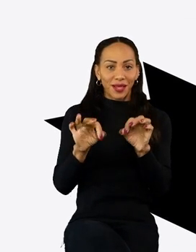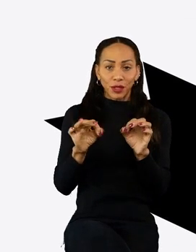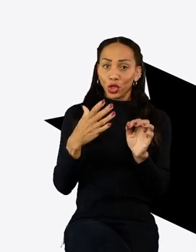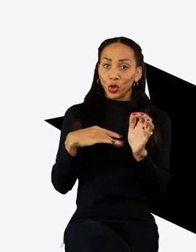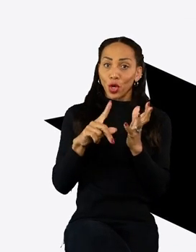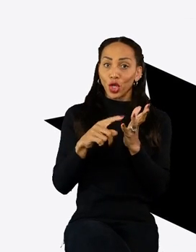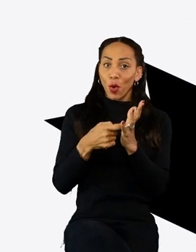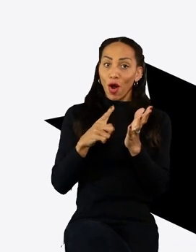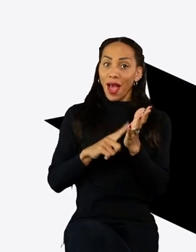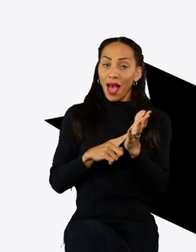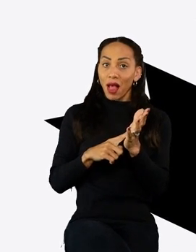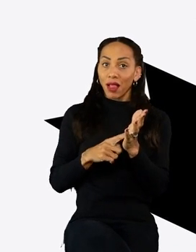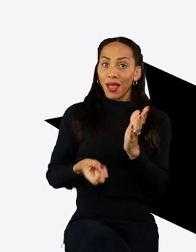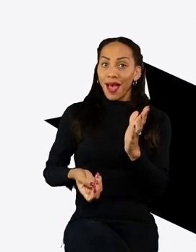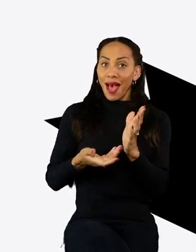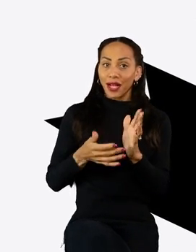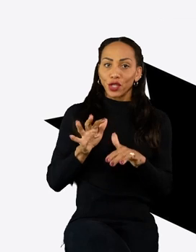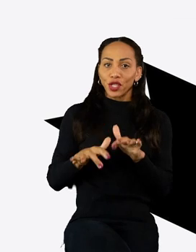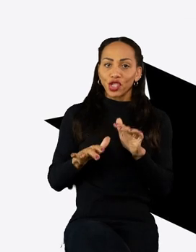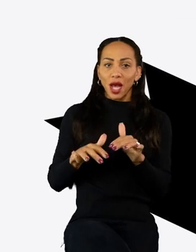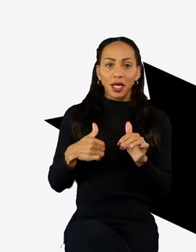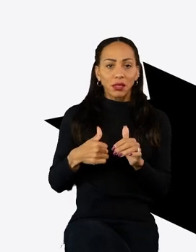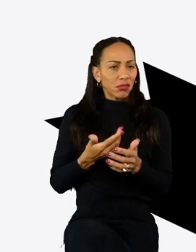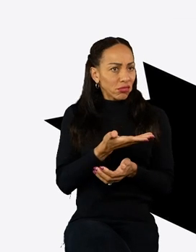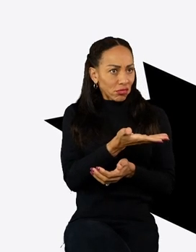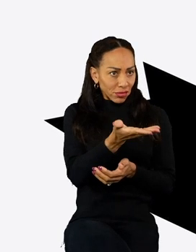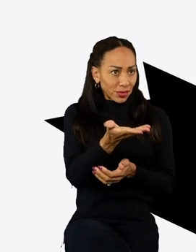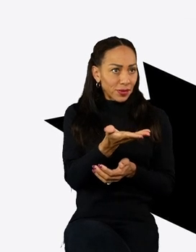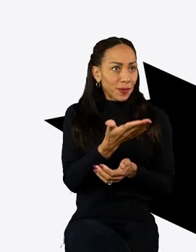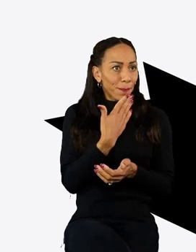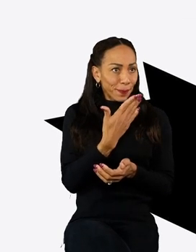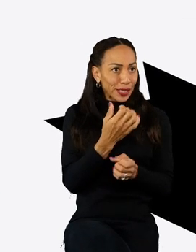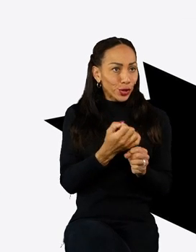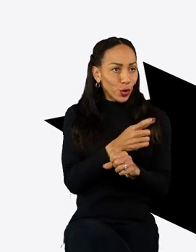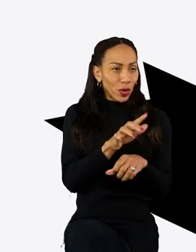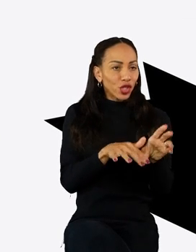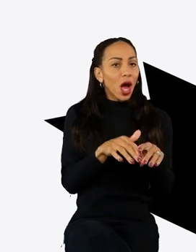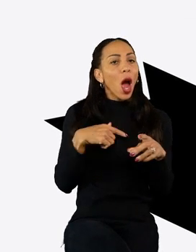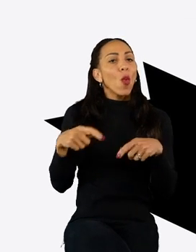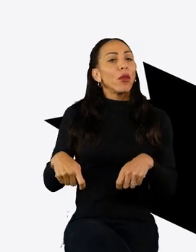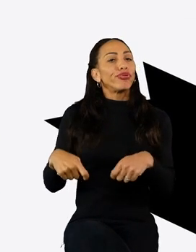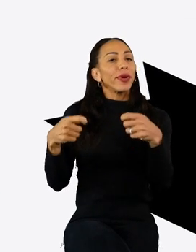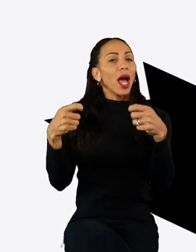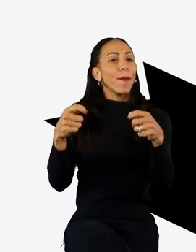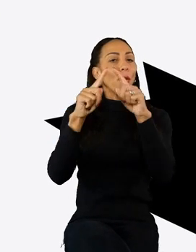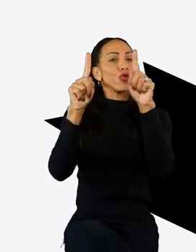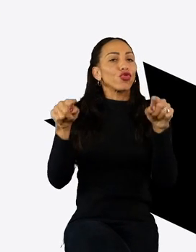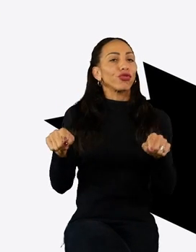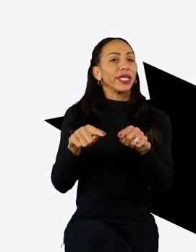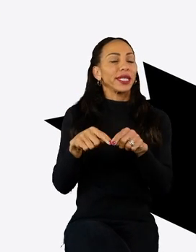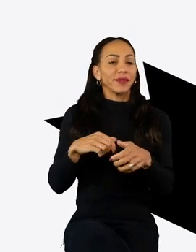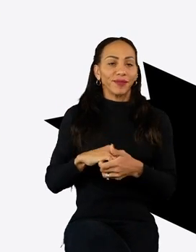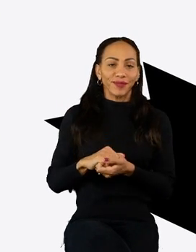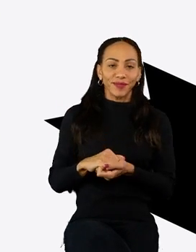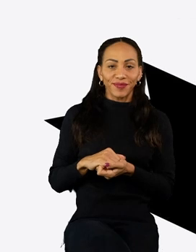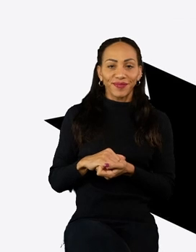Hi, Trish, you're back. Excellent. Okay. Hello. Do you want me to put the URL in the chat, or have you got it up already? No, I can. Please put it in the